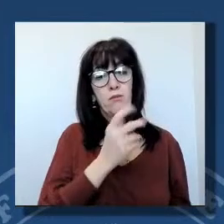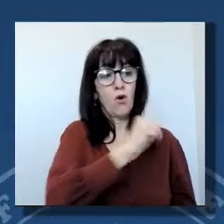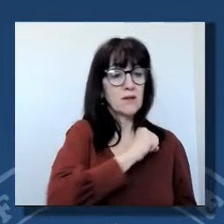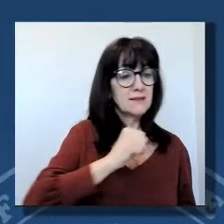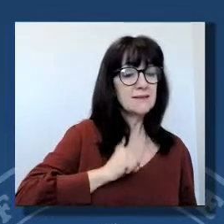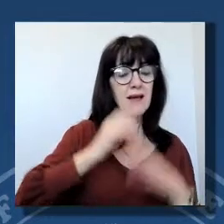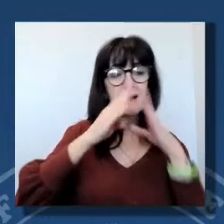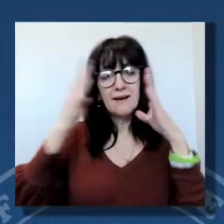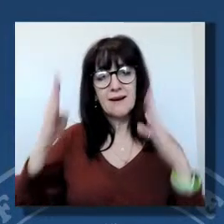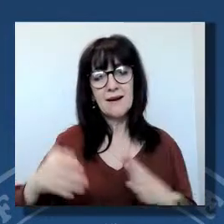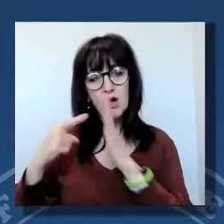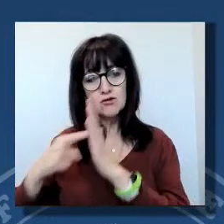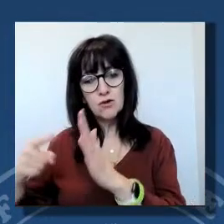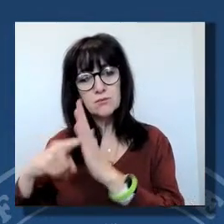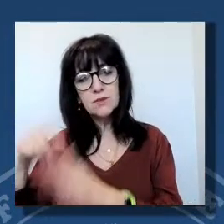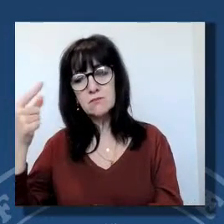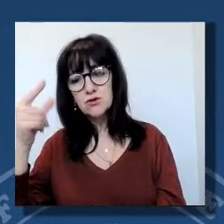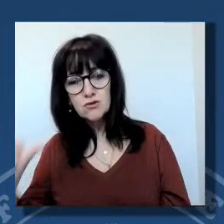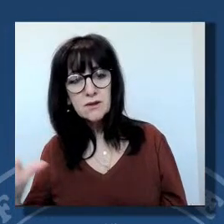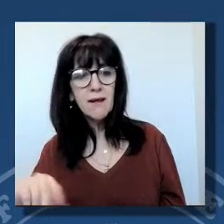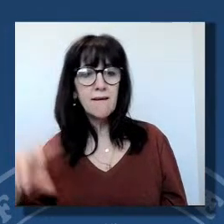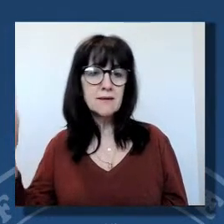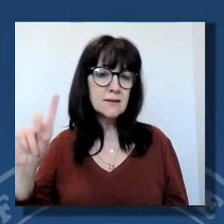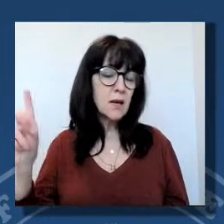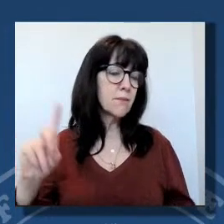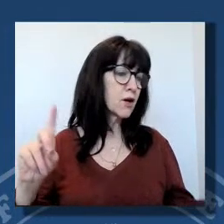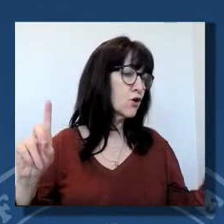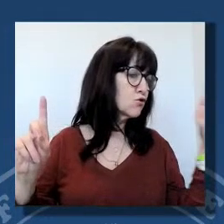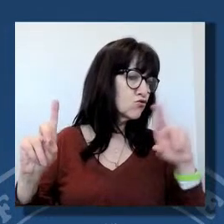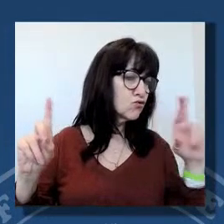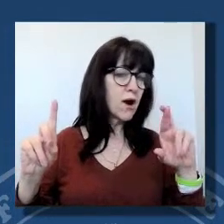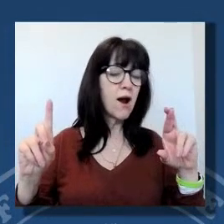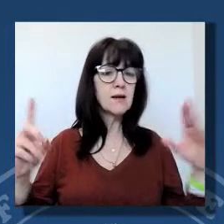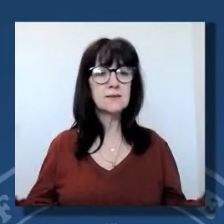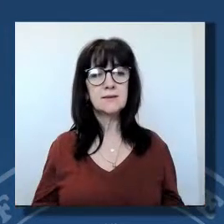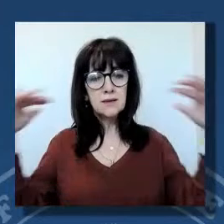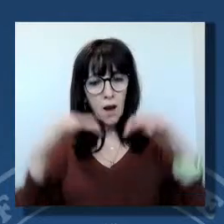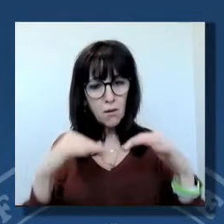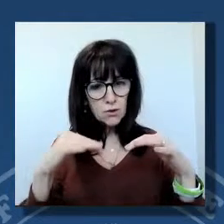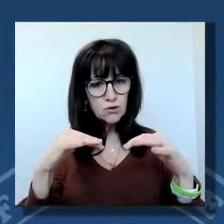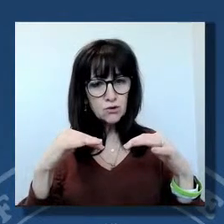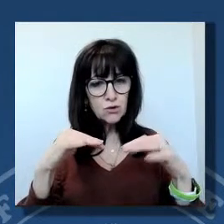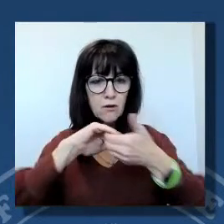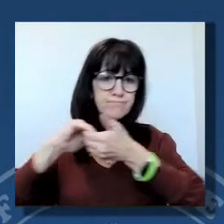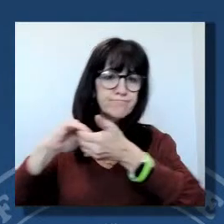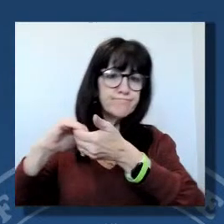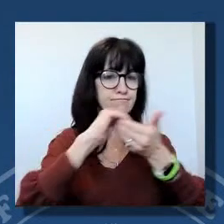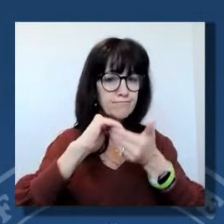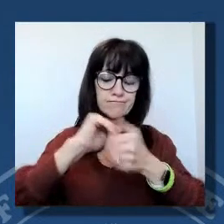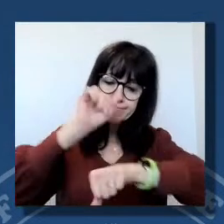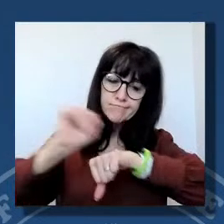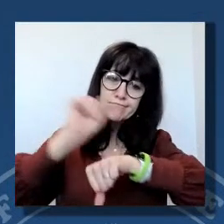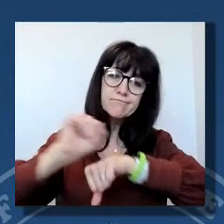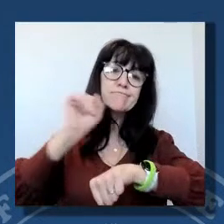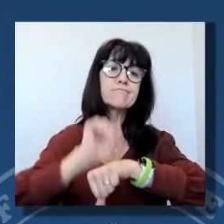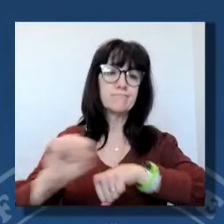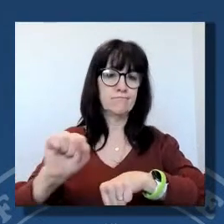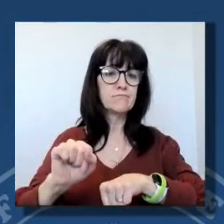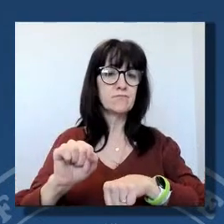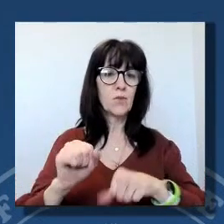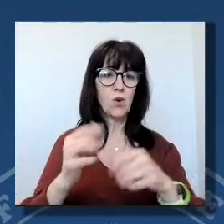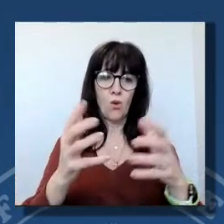both sides of the aisle, Democrats and Republicans, coming together to follow through on our number